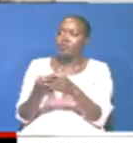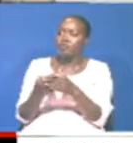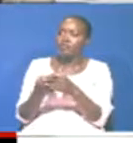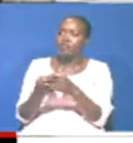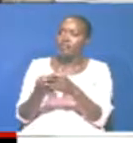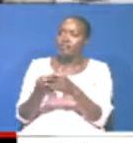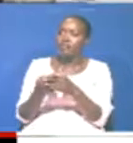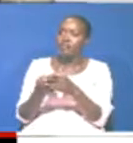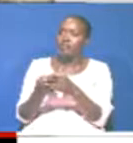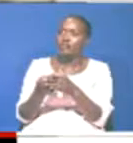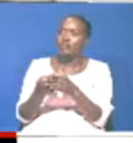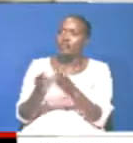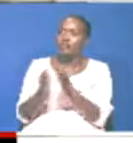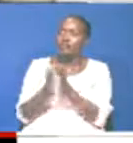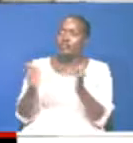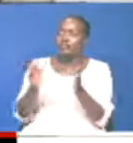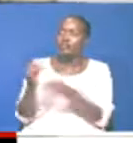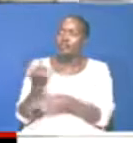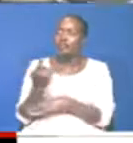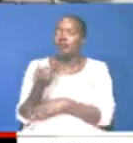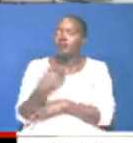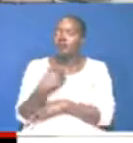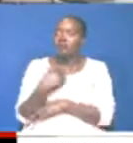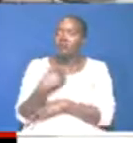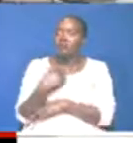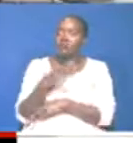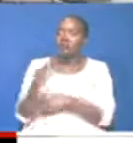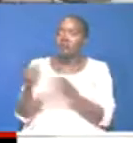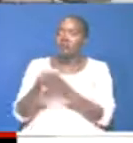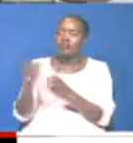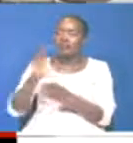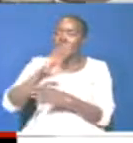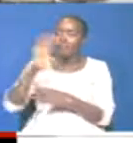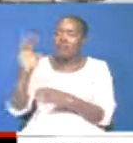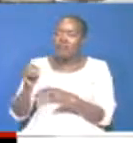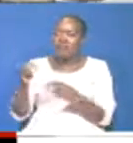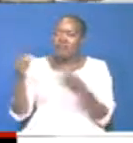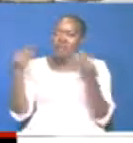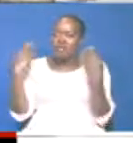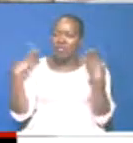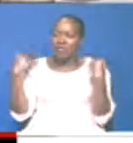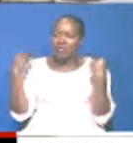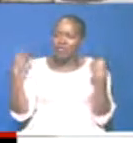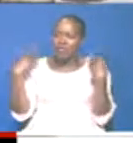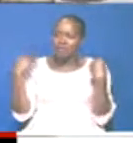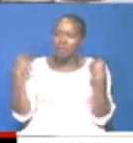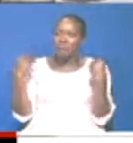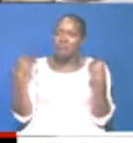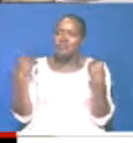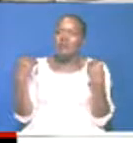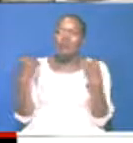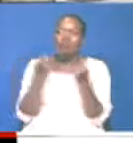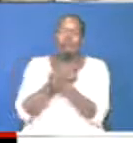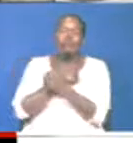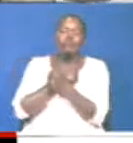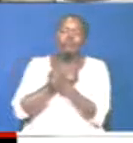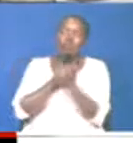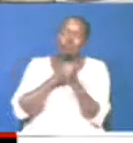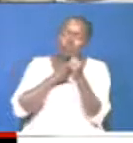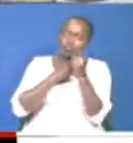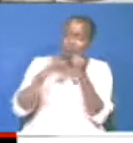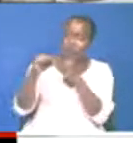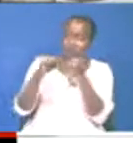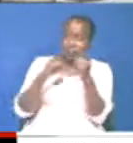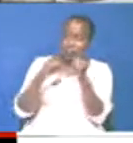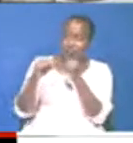the biggest event that we covered then was the All-Africa Games. And I loved boxing. You know, I became kind of like